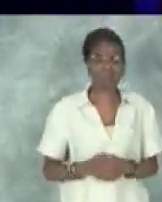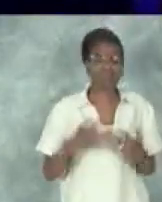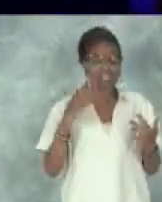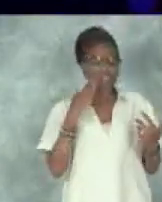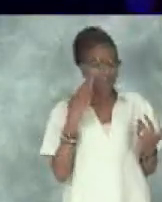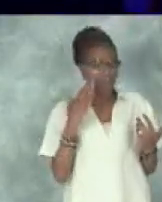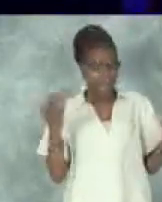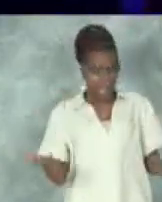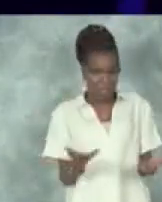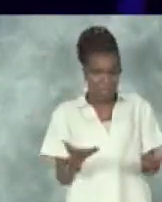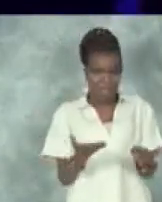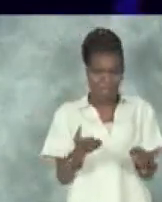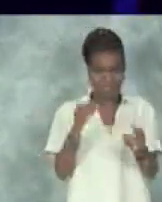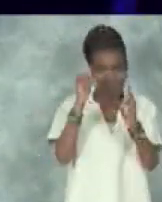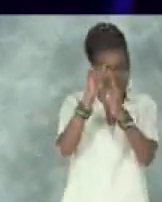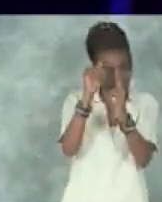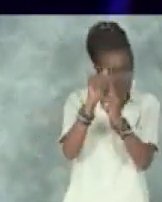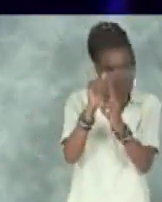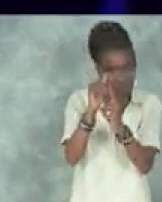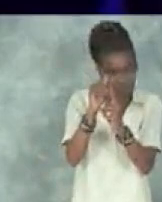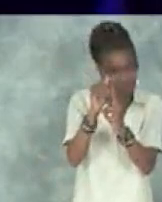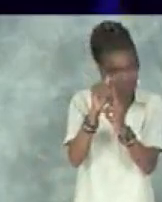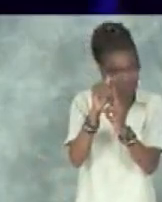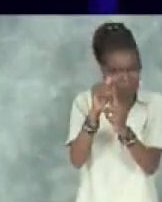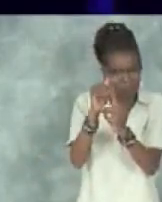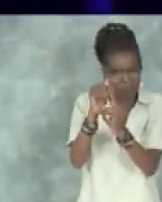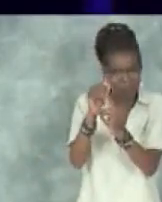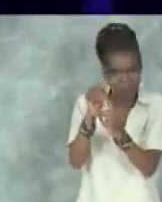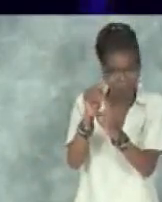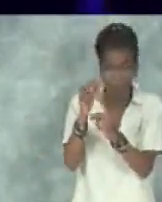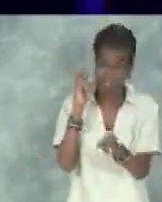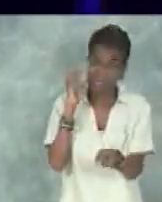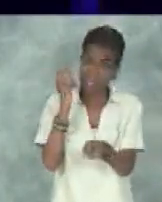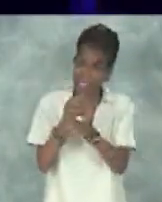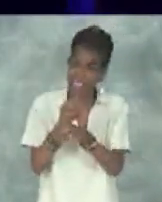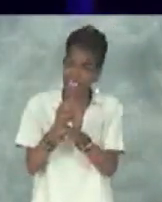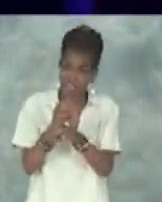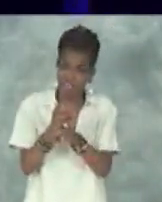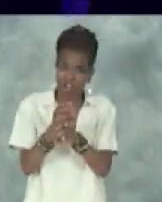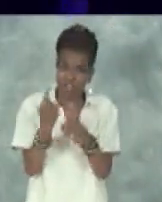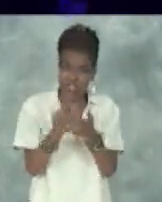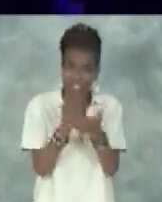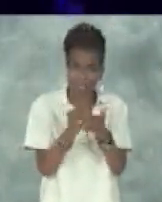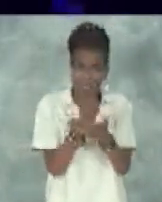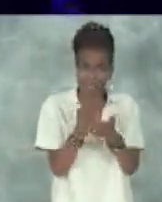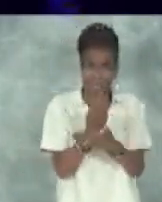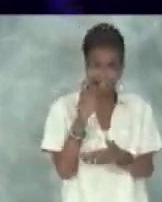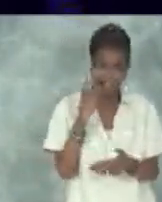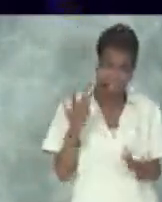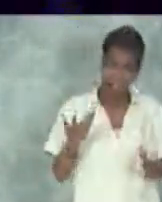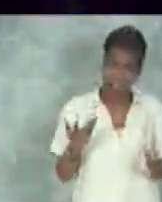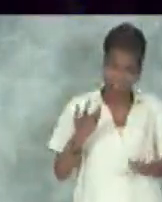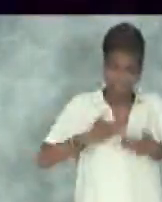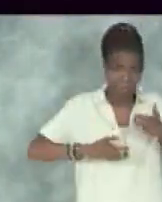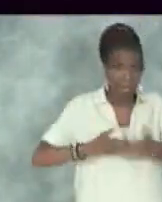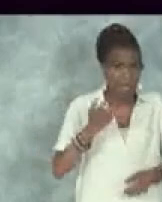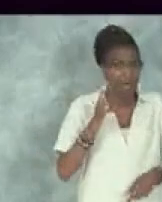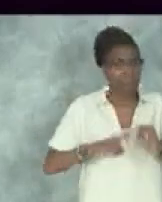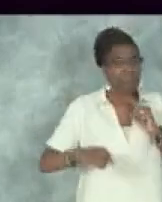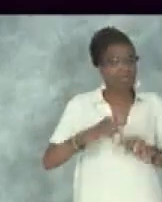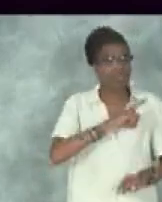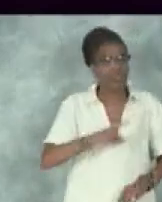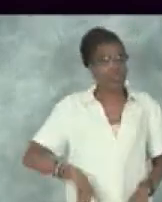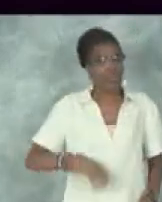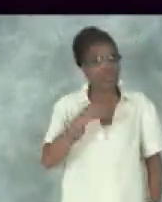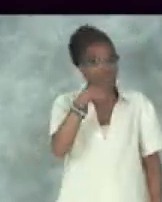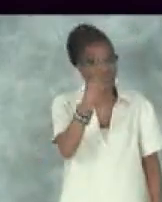I've stopped by to remind you that it might get hard and it might get difficult, but if the Lord